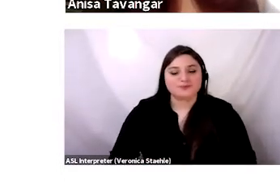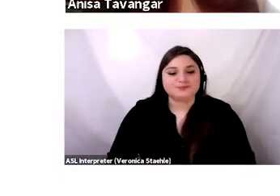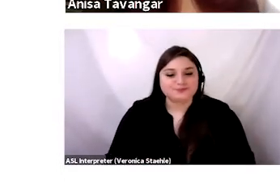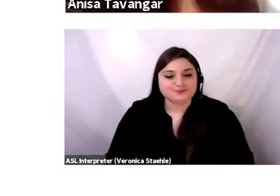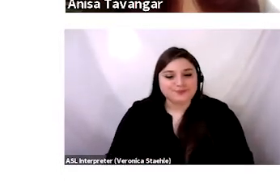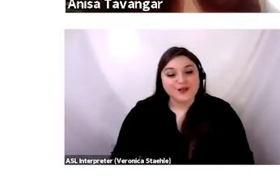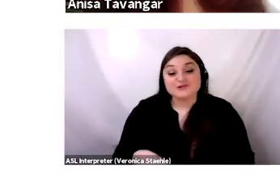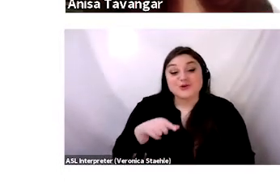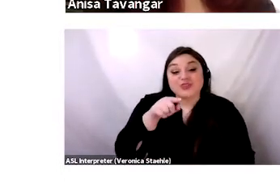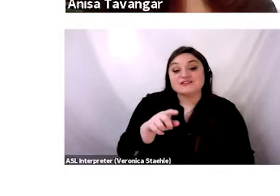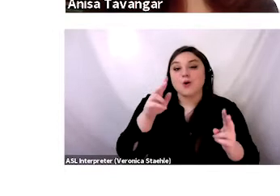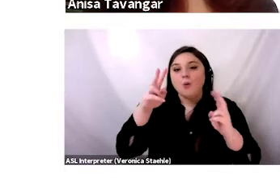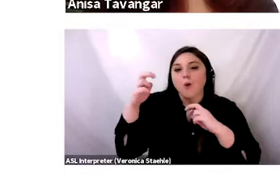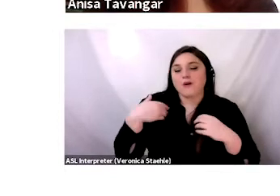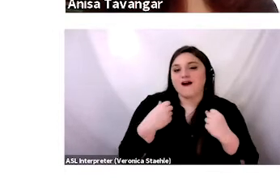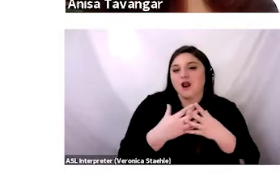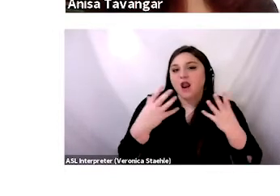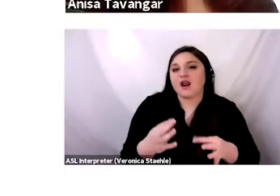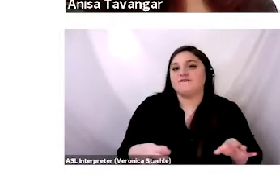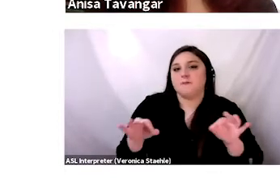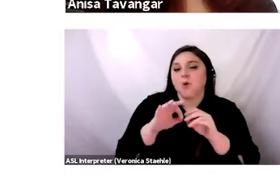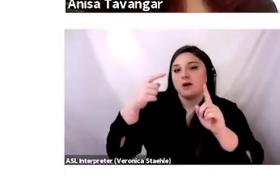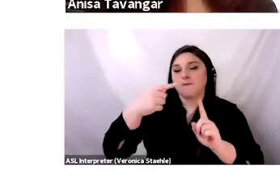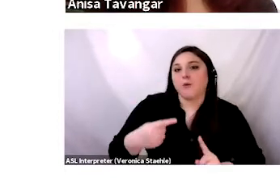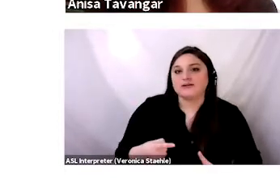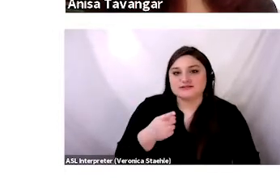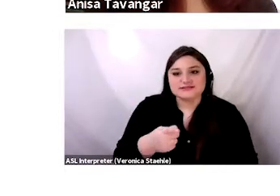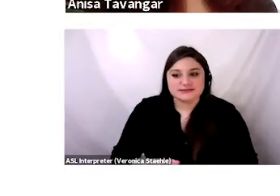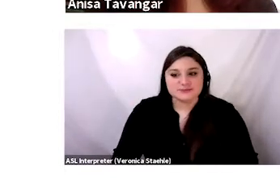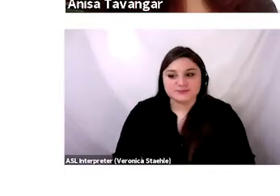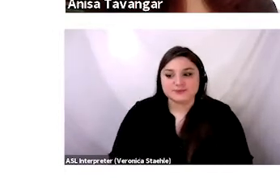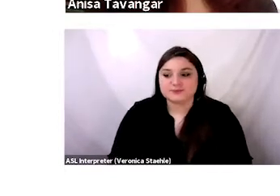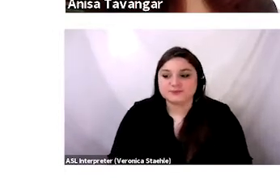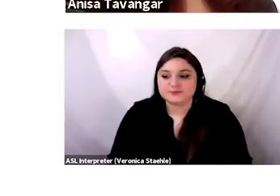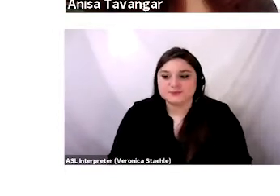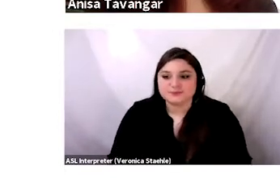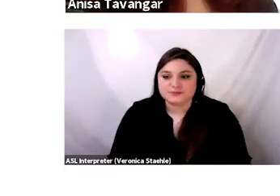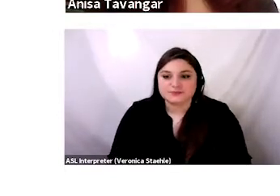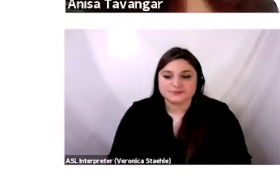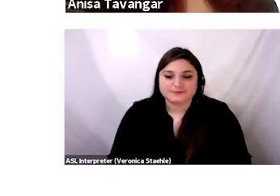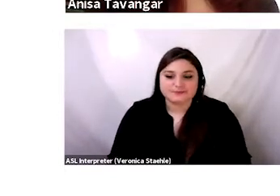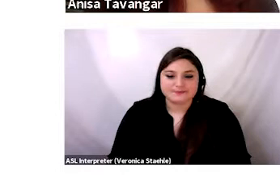because it's a lot and there's so many points that are being made here.